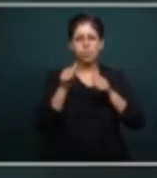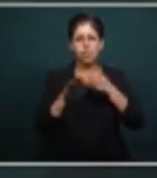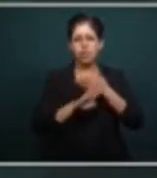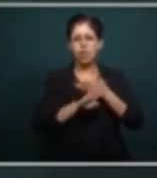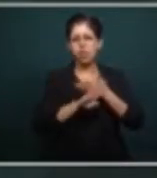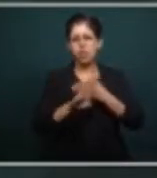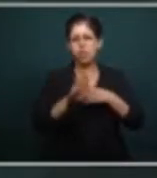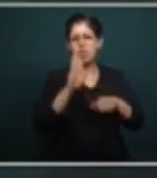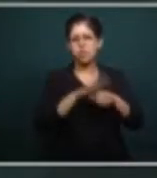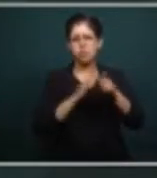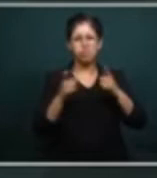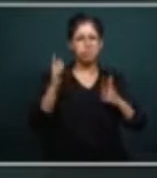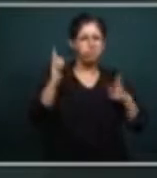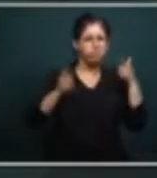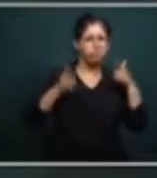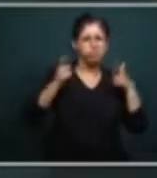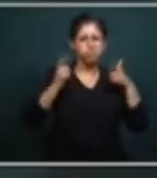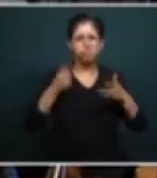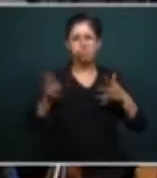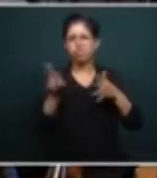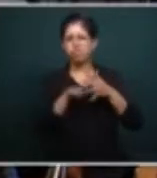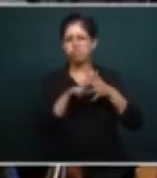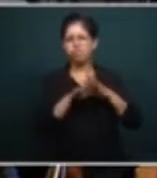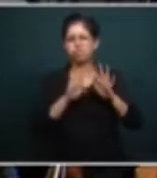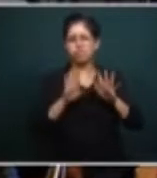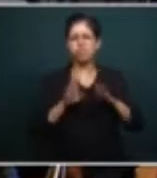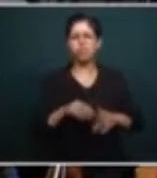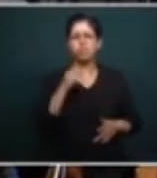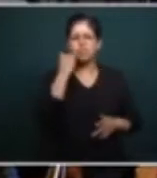to stop delinquency and violence in their states.